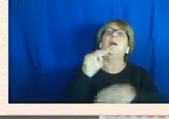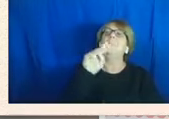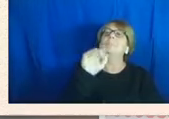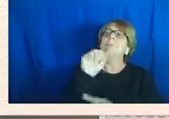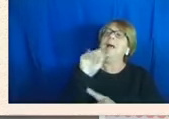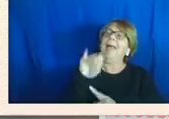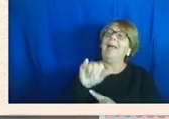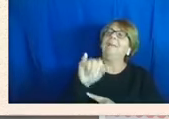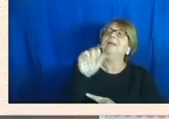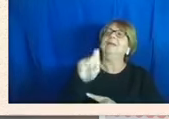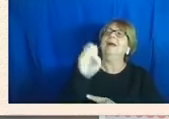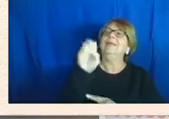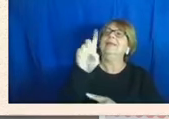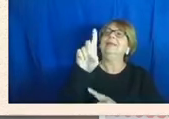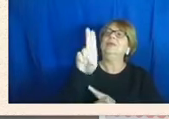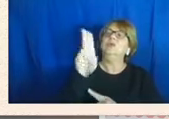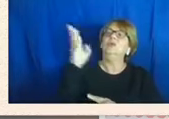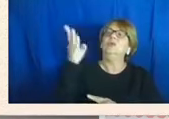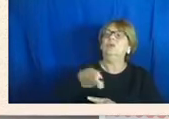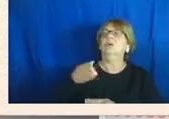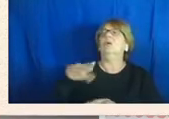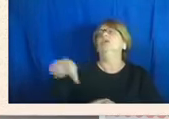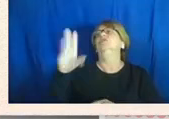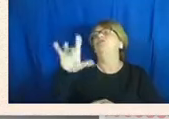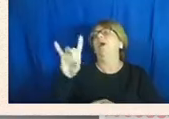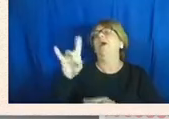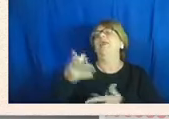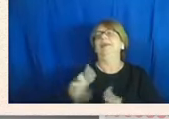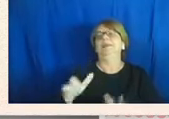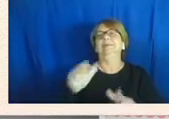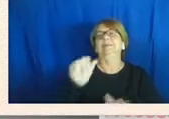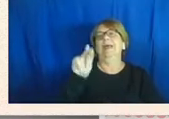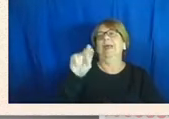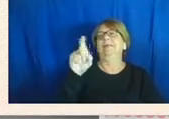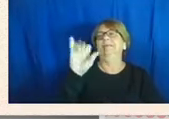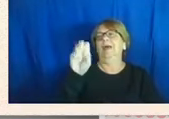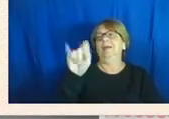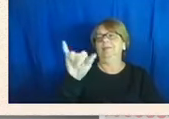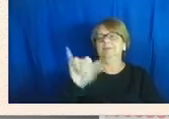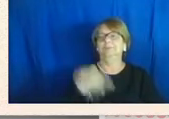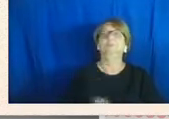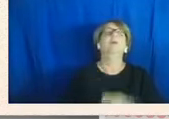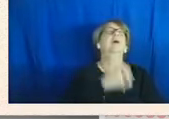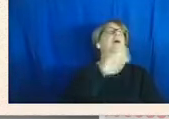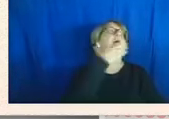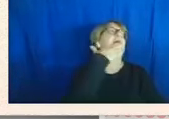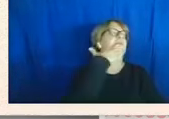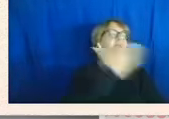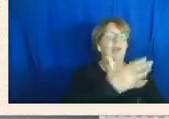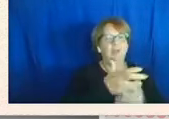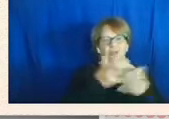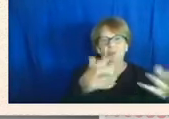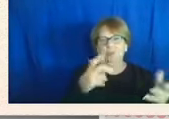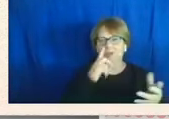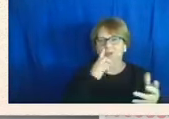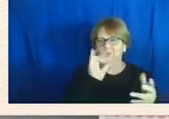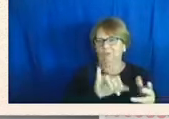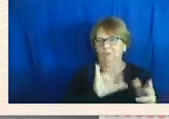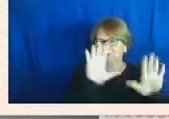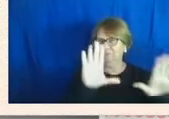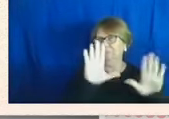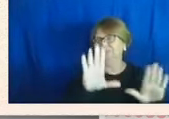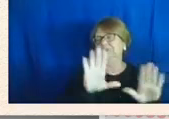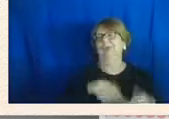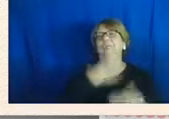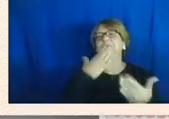www.miami.edu/child anxiety. Excellent. Right. Thank you so very much for that, all that great information. We really you gave us this appreciate it. morning. Thank